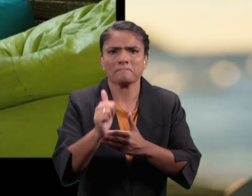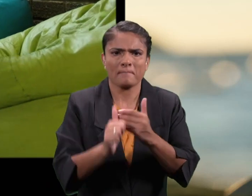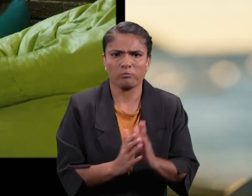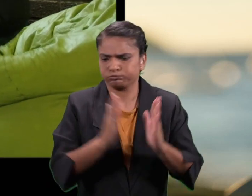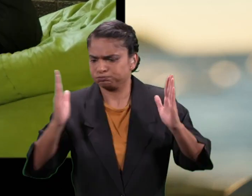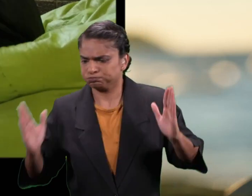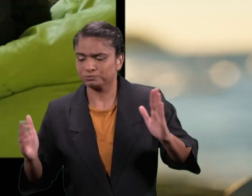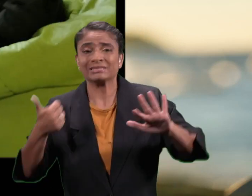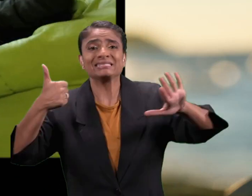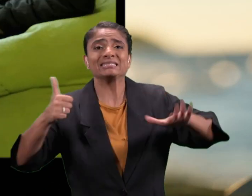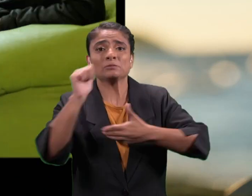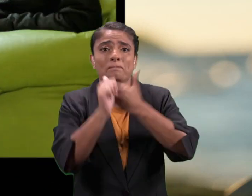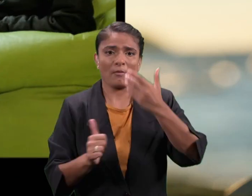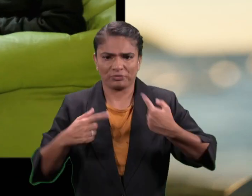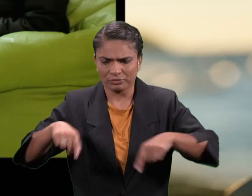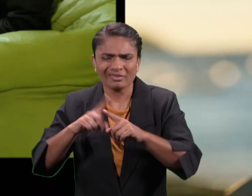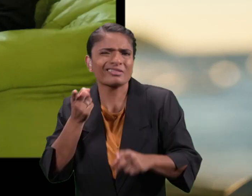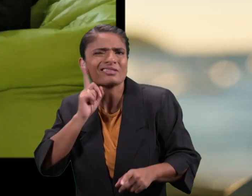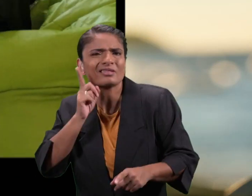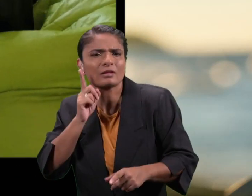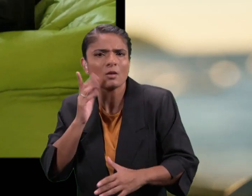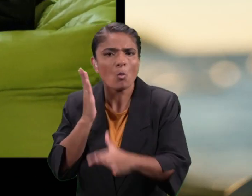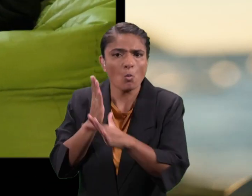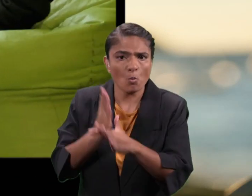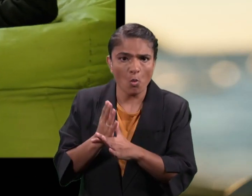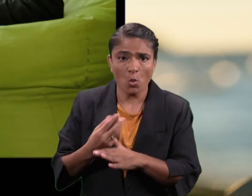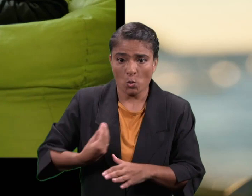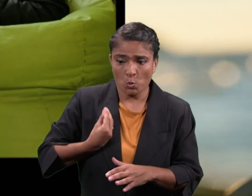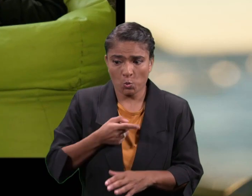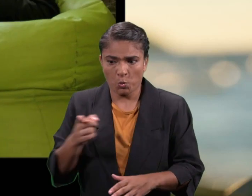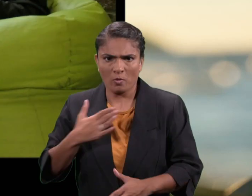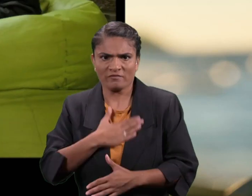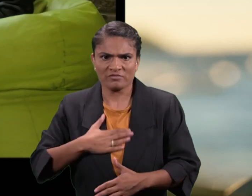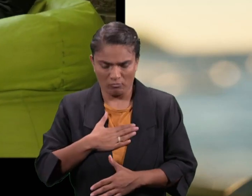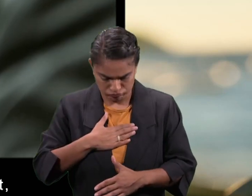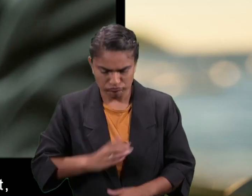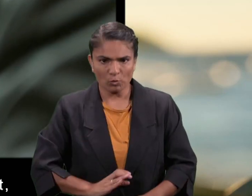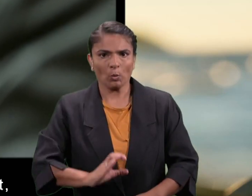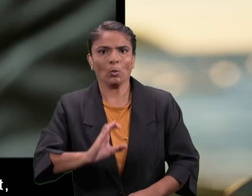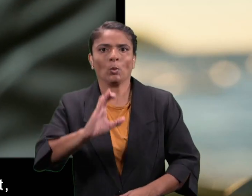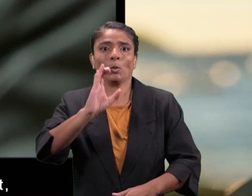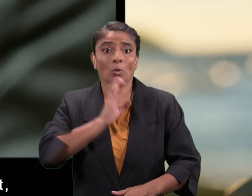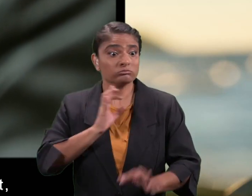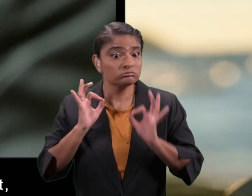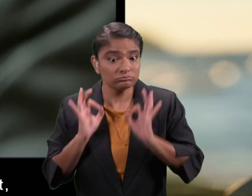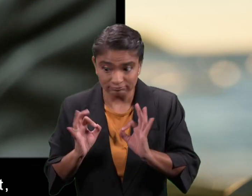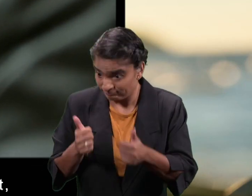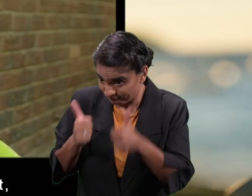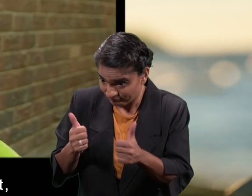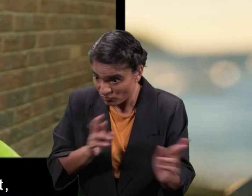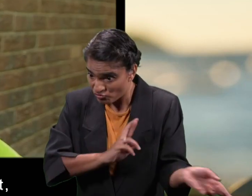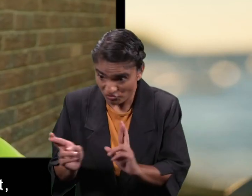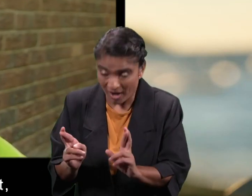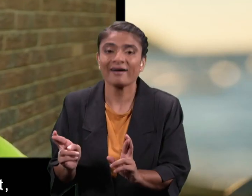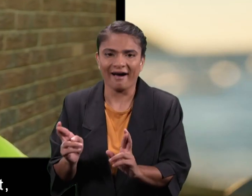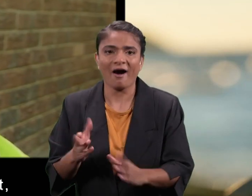months, because the period of job sampling is 6 months, our young people feel more confident. We then prepare